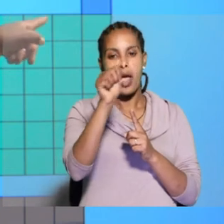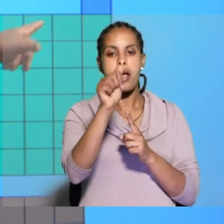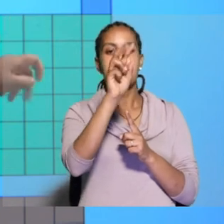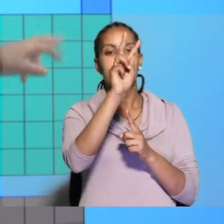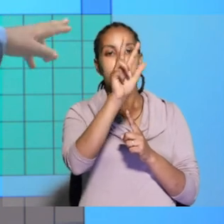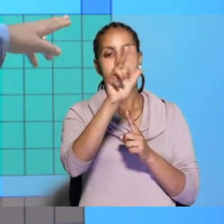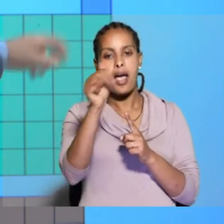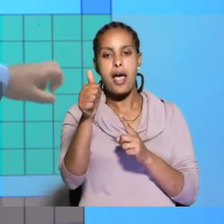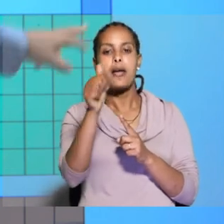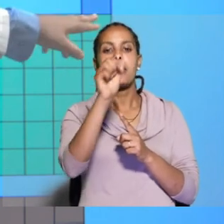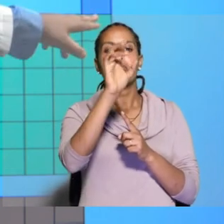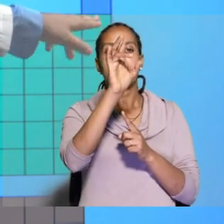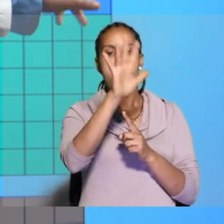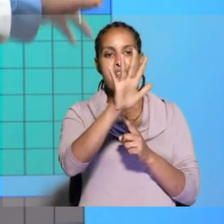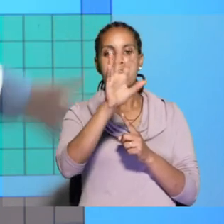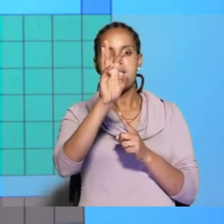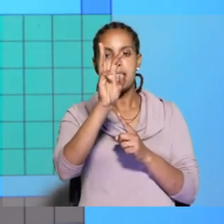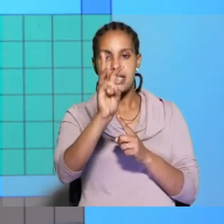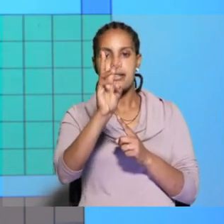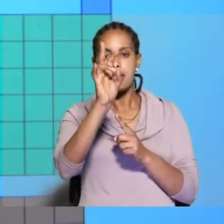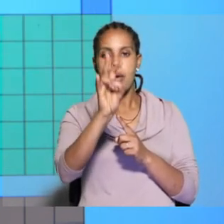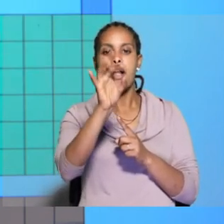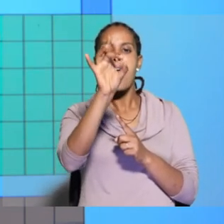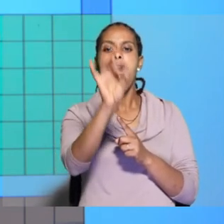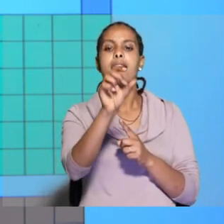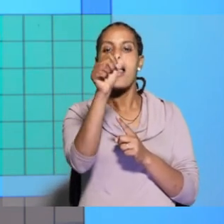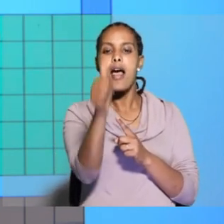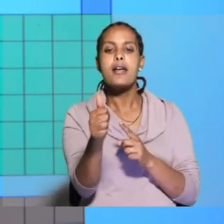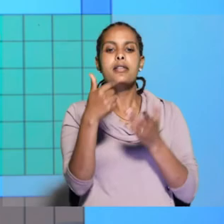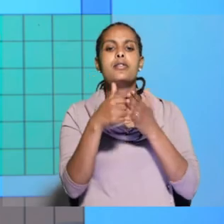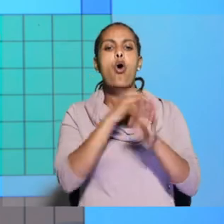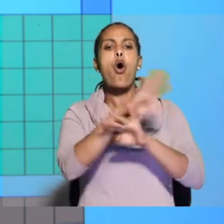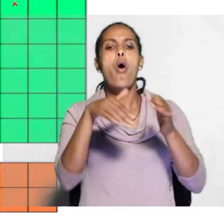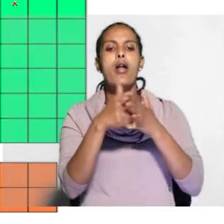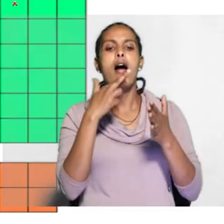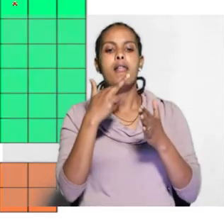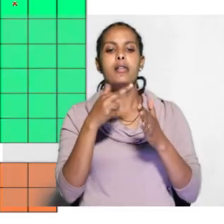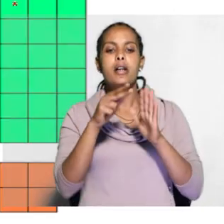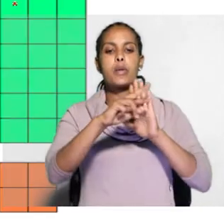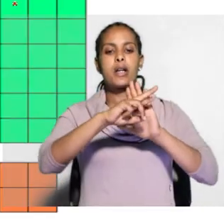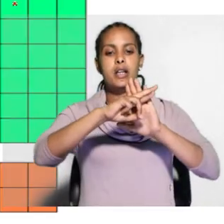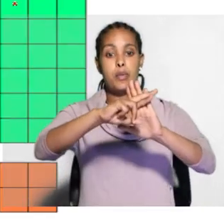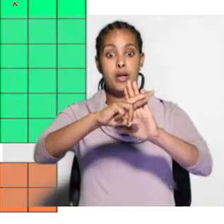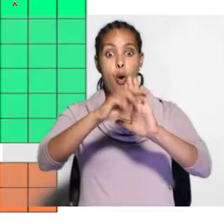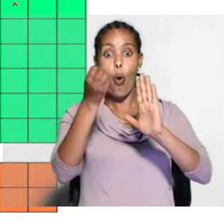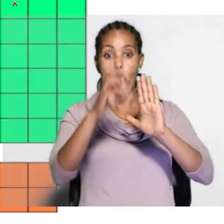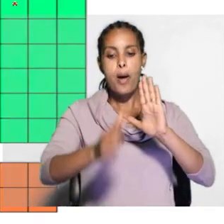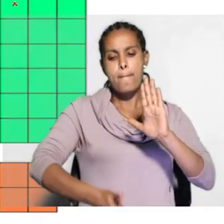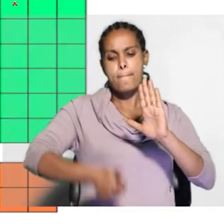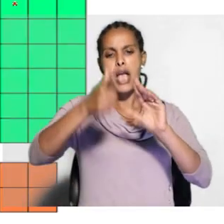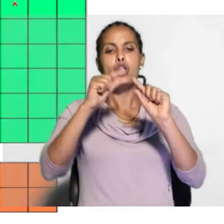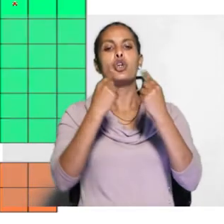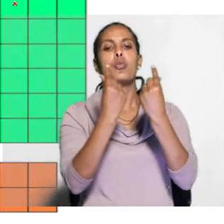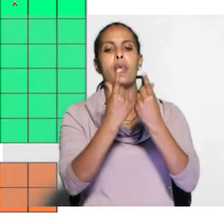5m, 6m, 7m, 8m. These are representative or main group